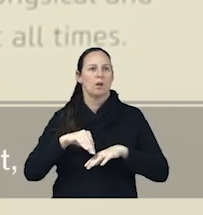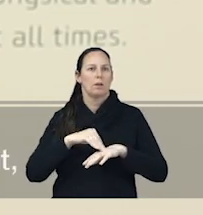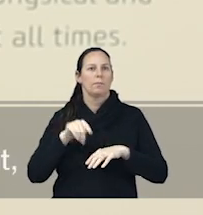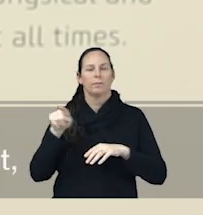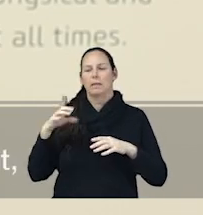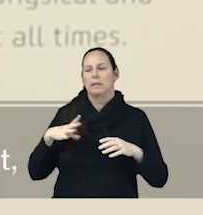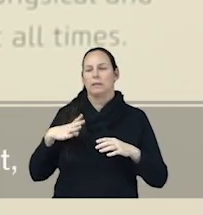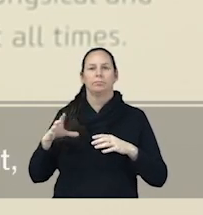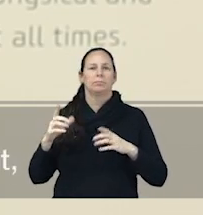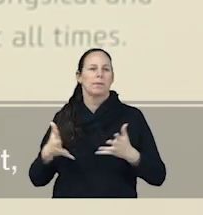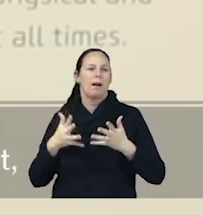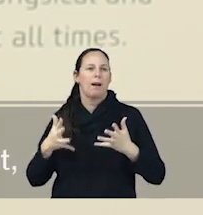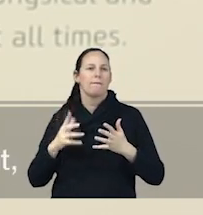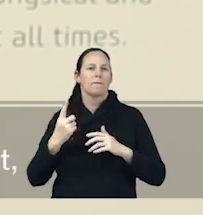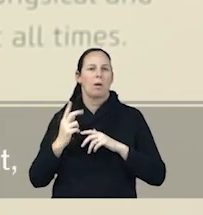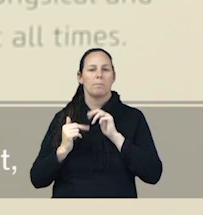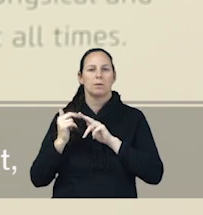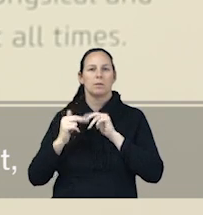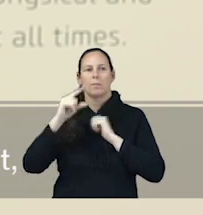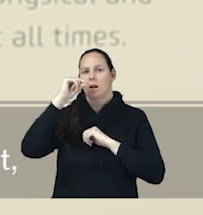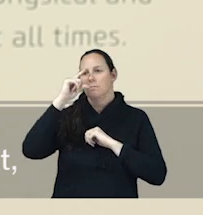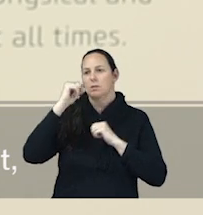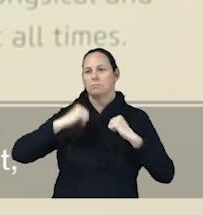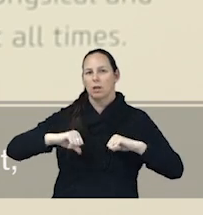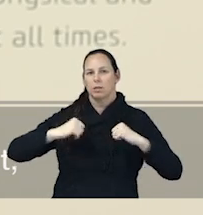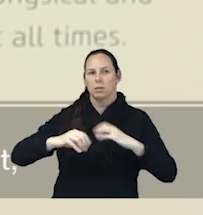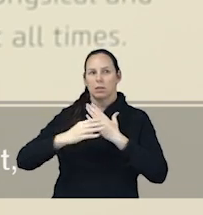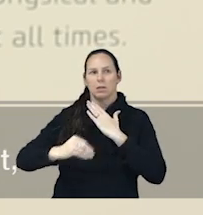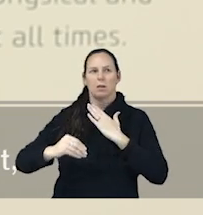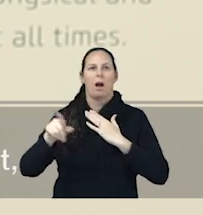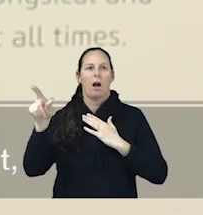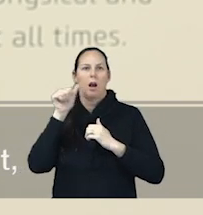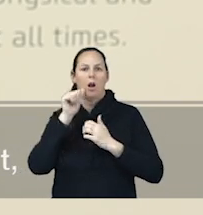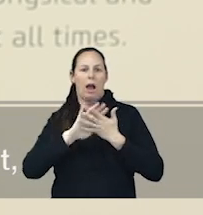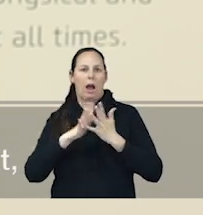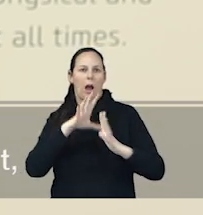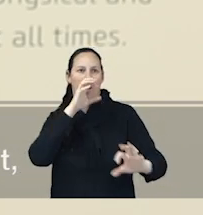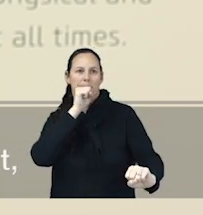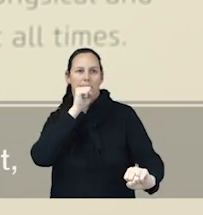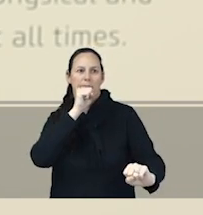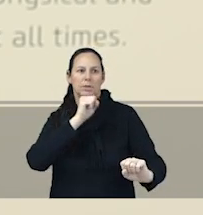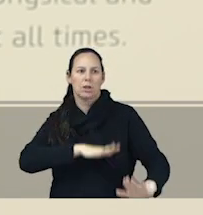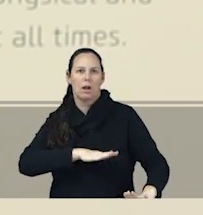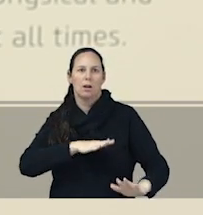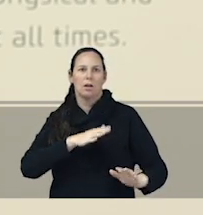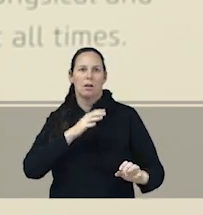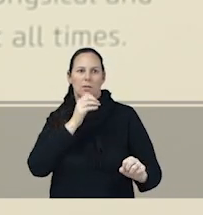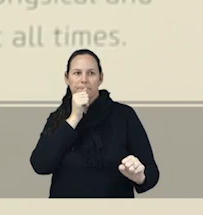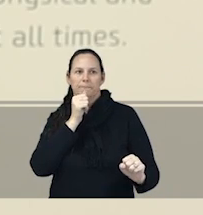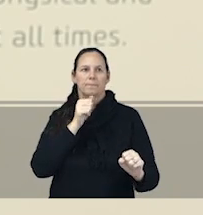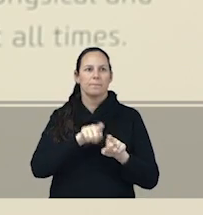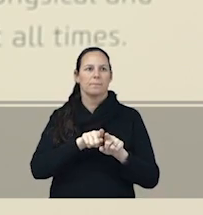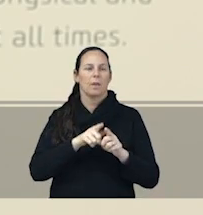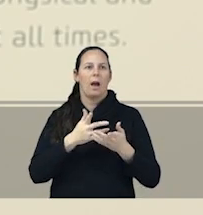to do it or maintain a skill set in committing these offences. Because they need to know how to do it, but they also need to know how